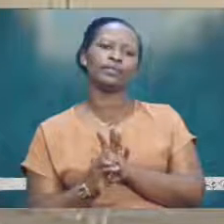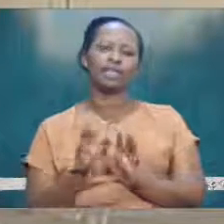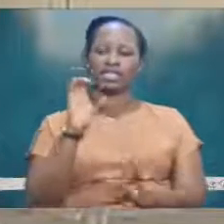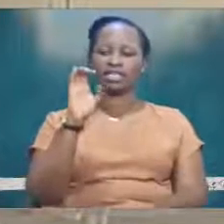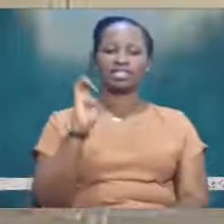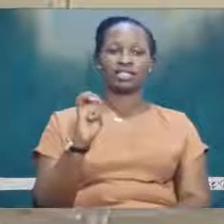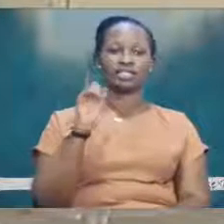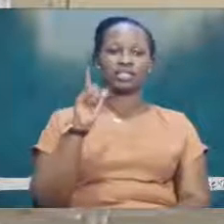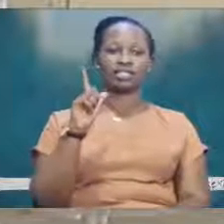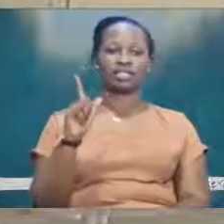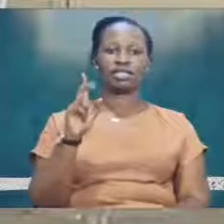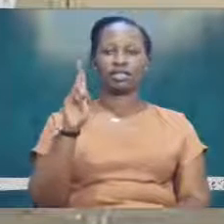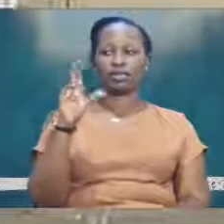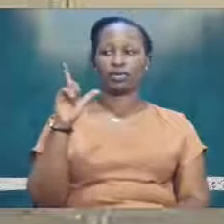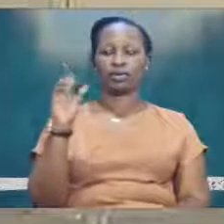cellulose.